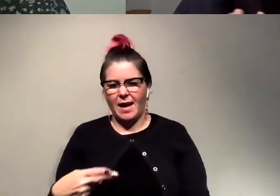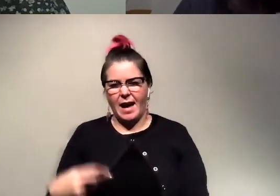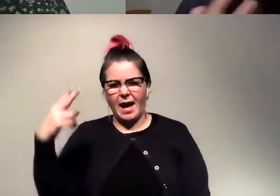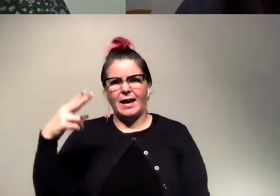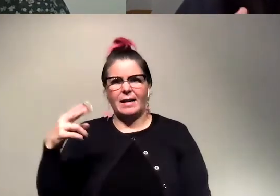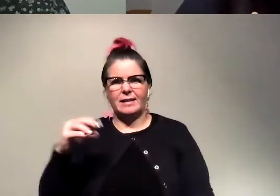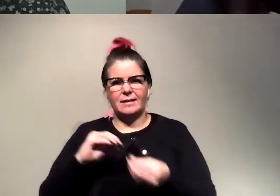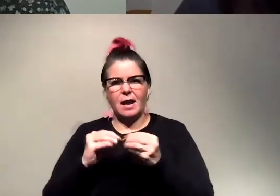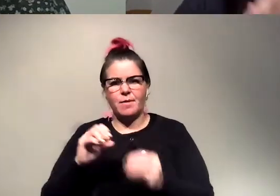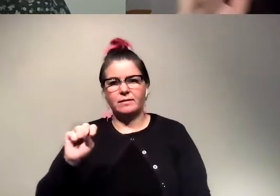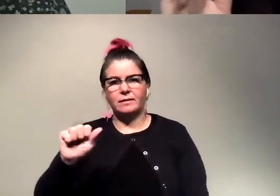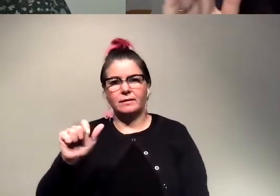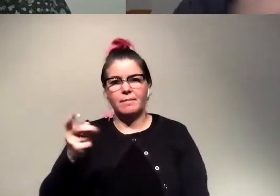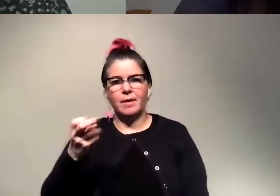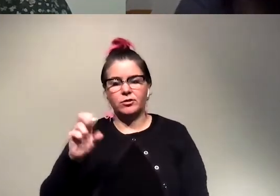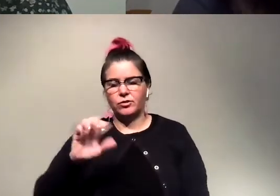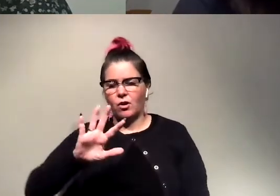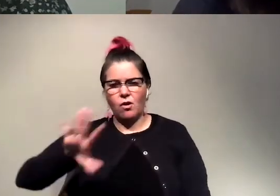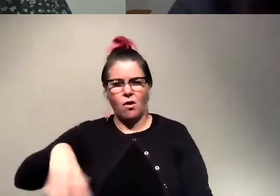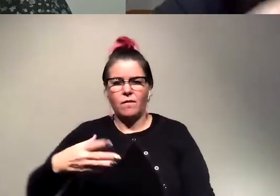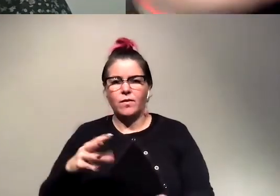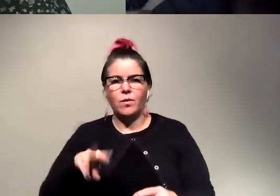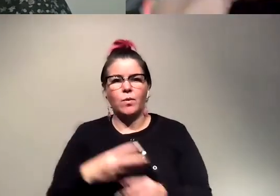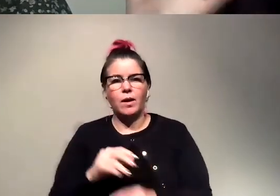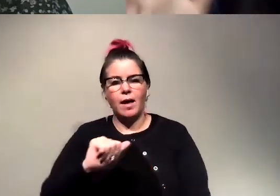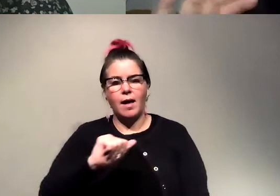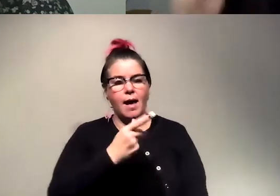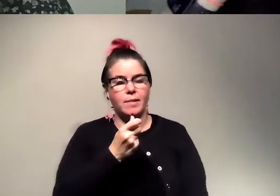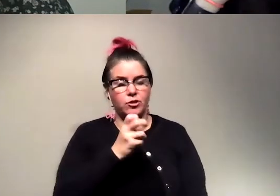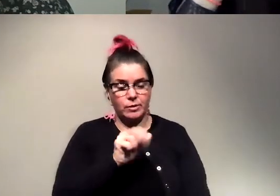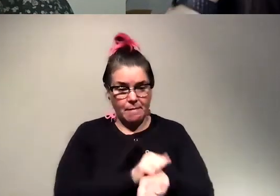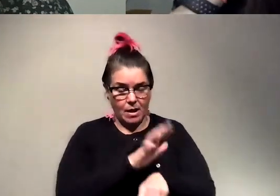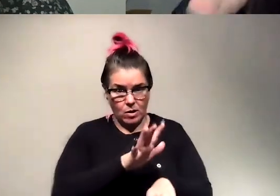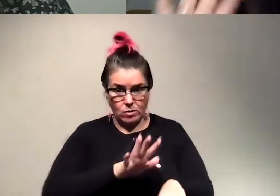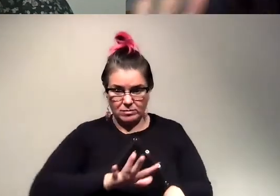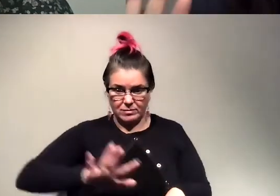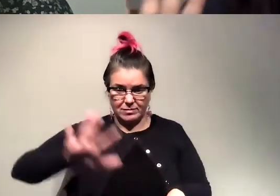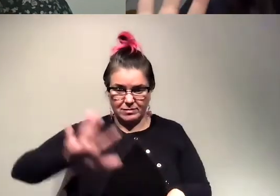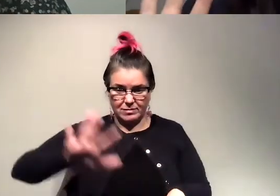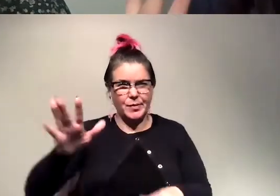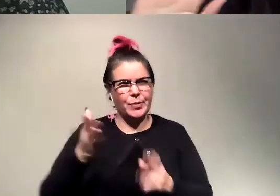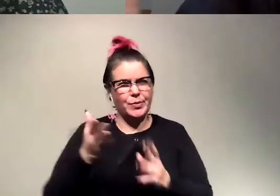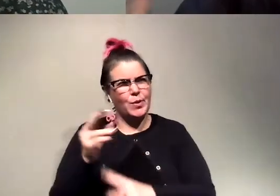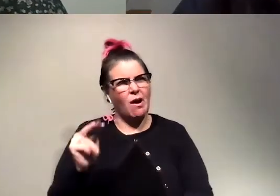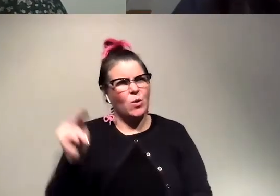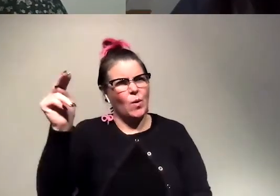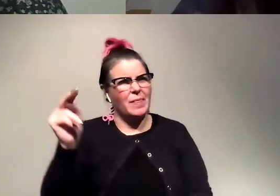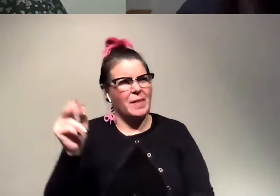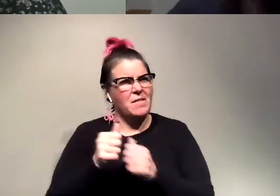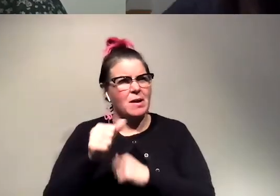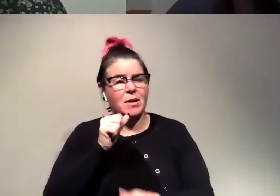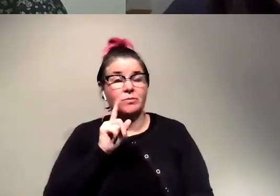amount of salamanders anywhere in the world, from like the Appalachians up. through, I don't know how far north they go, to be honest, but I know they're in